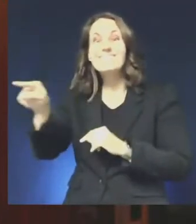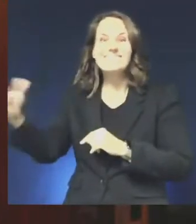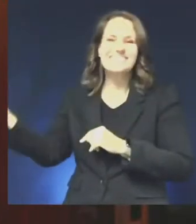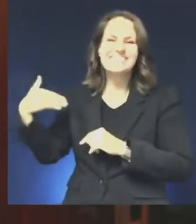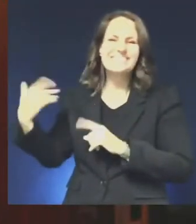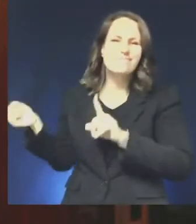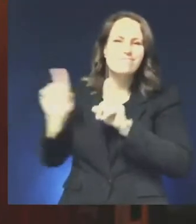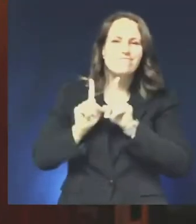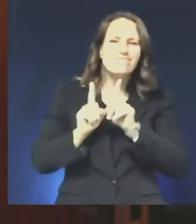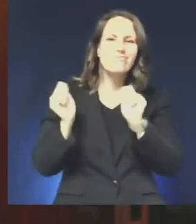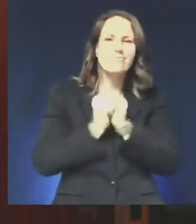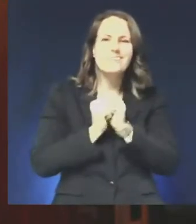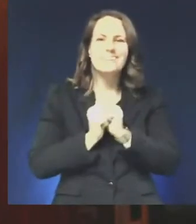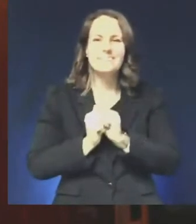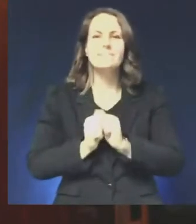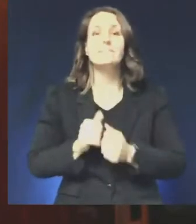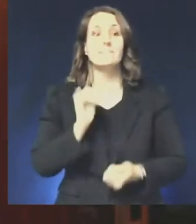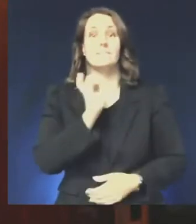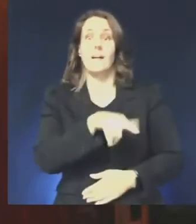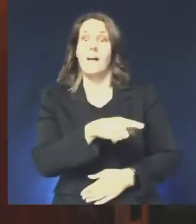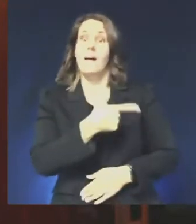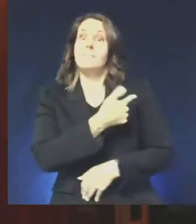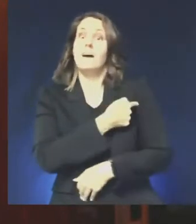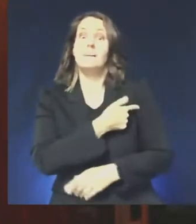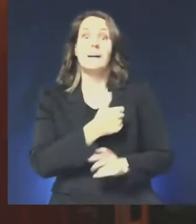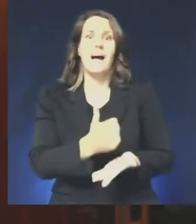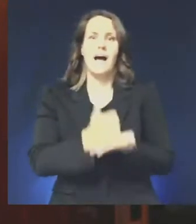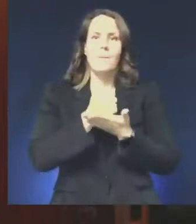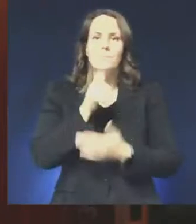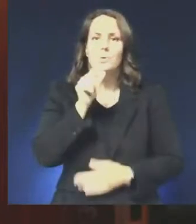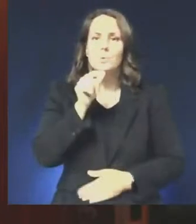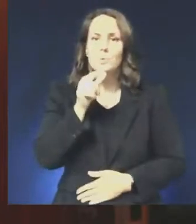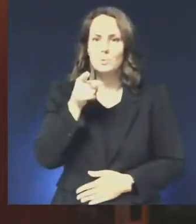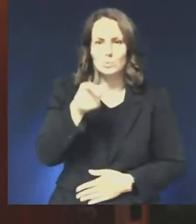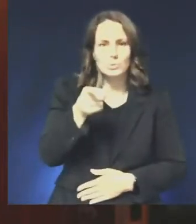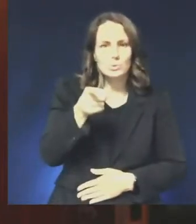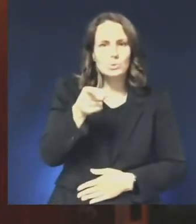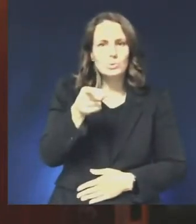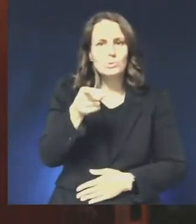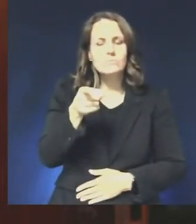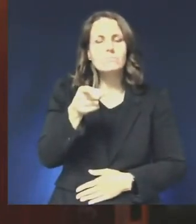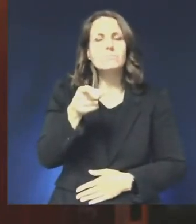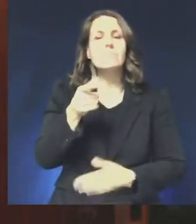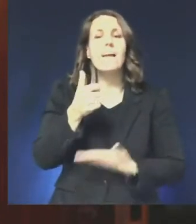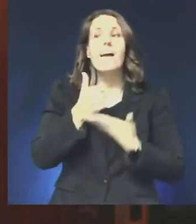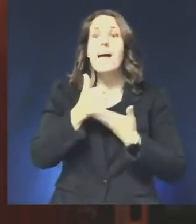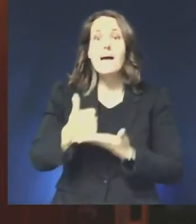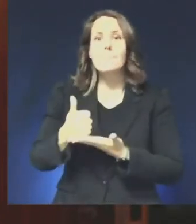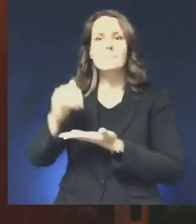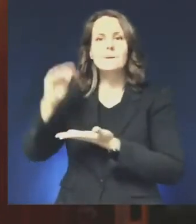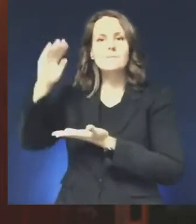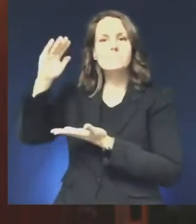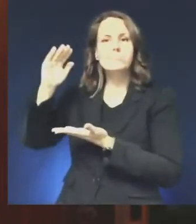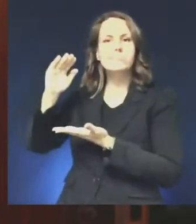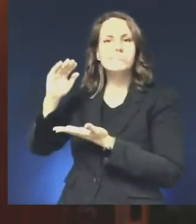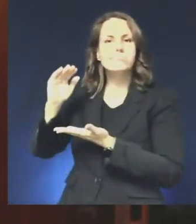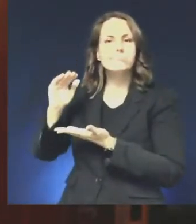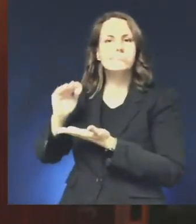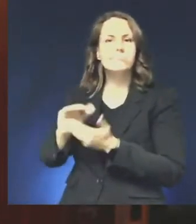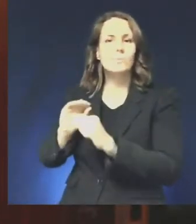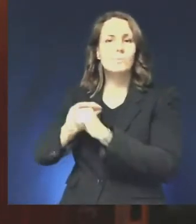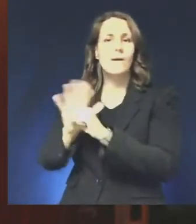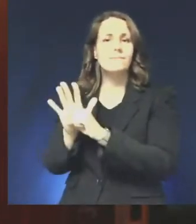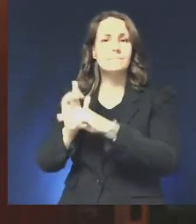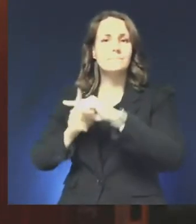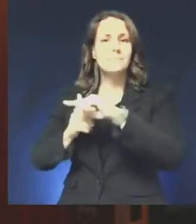and recover. In Wisconsin, we are recovering. We're all enjoying more time getting back to things we love with